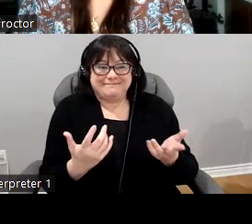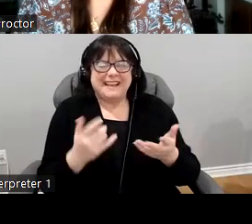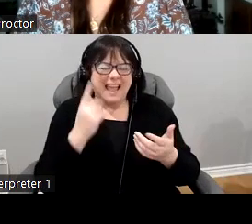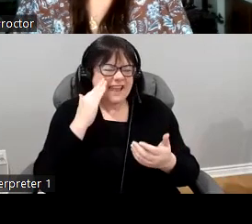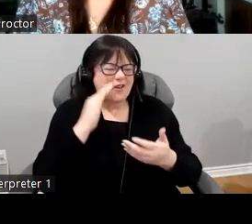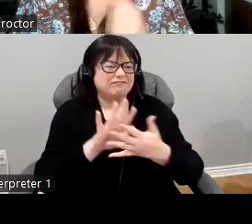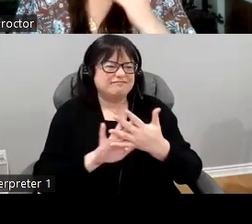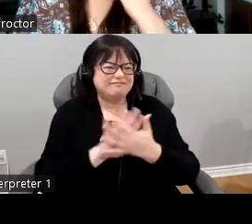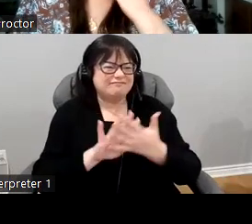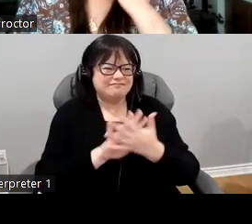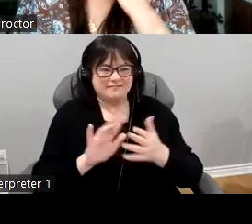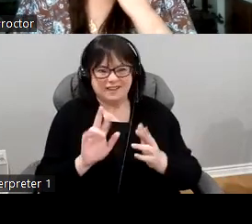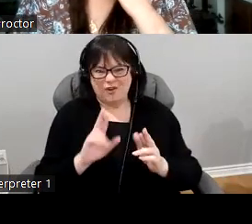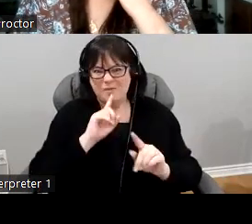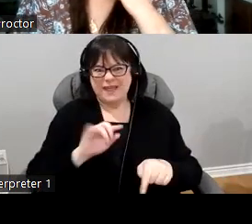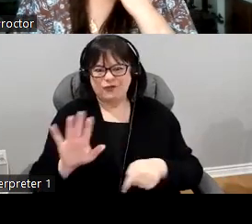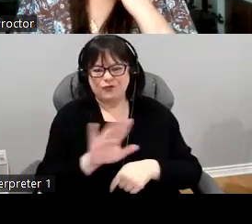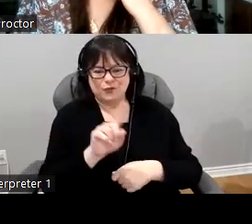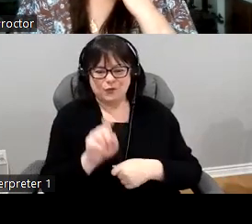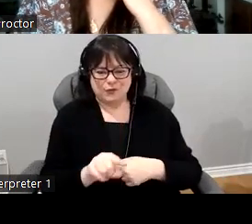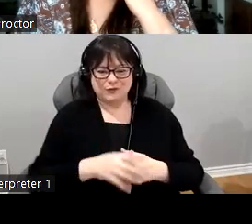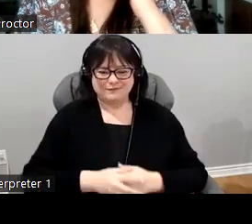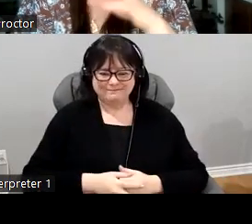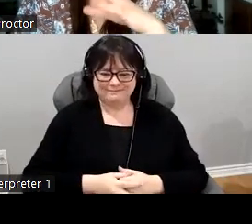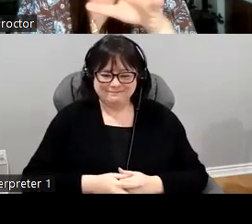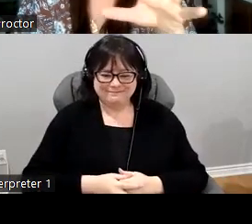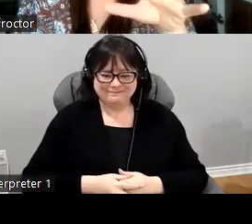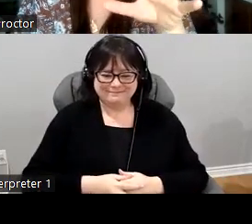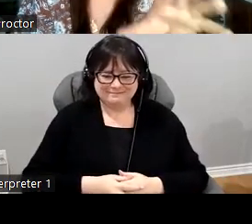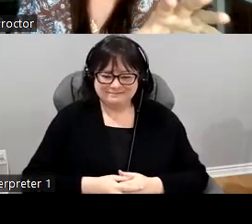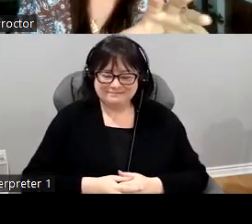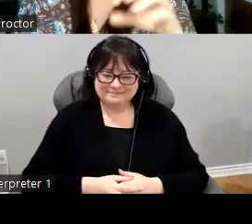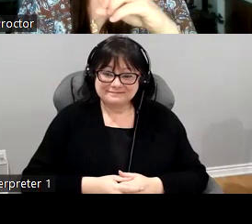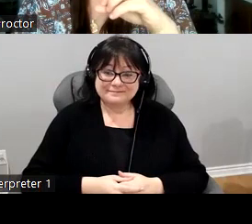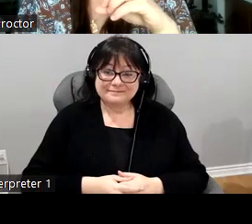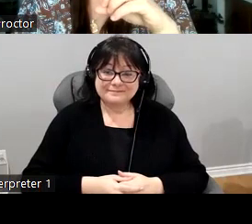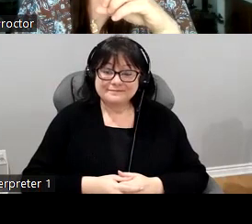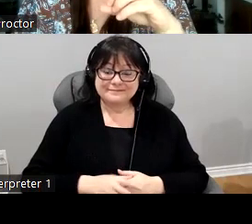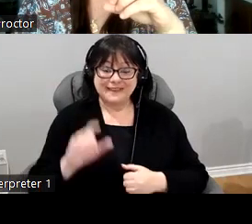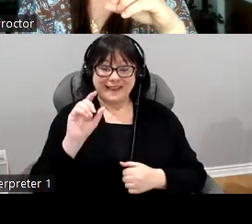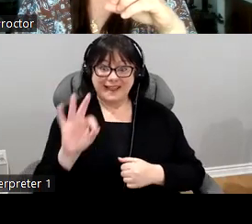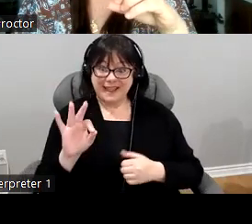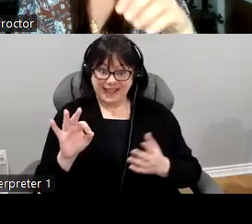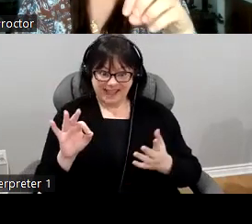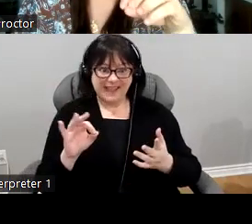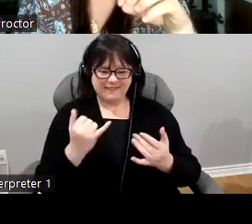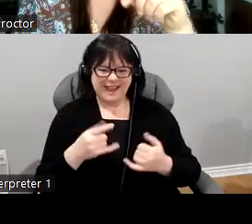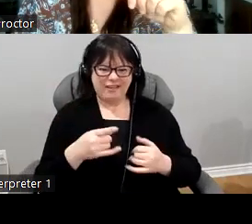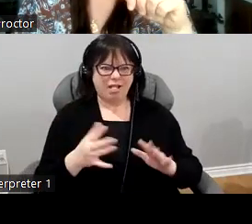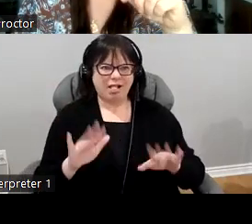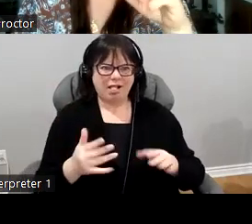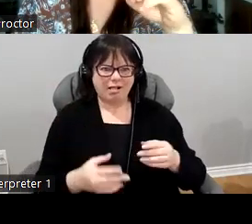question. Absolutely. That's a great answer. And if it created more questions, I would encourage anyone to